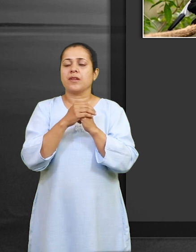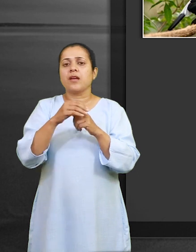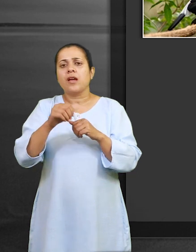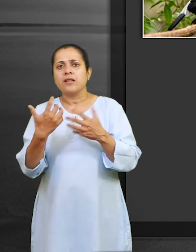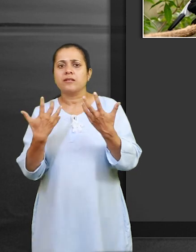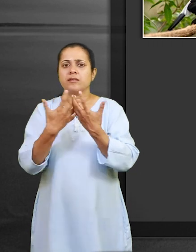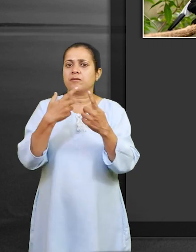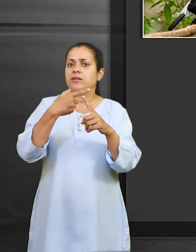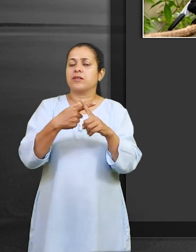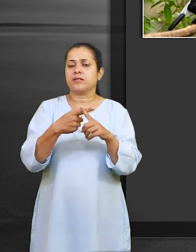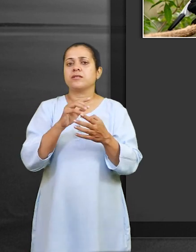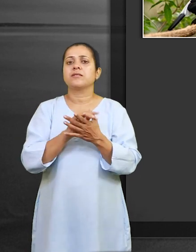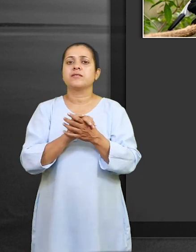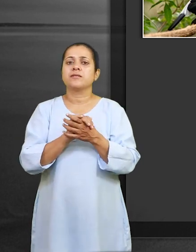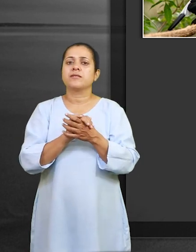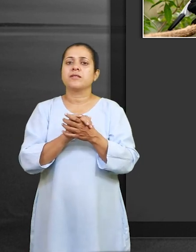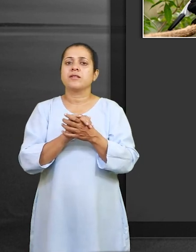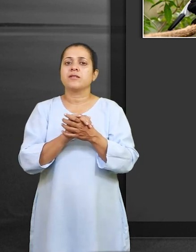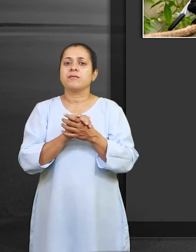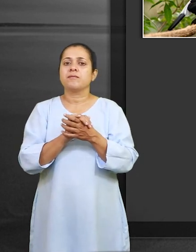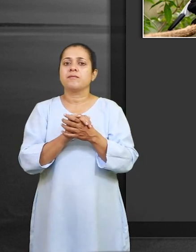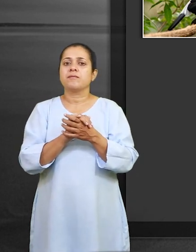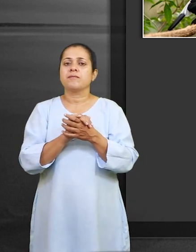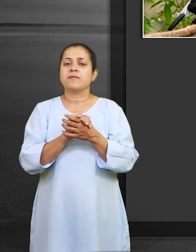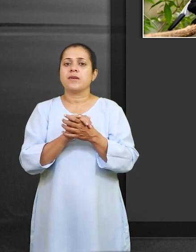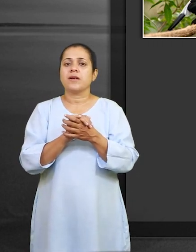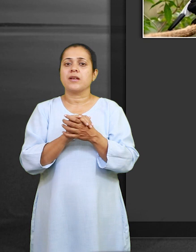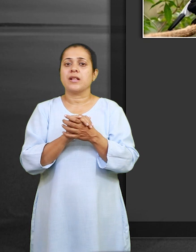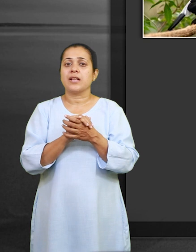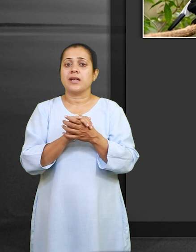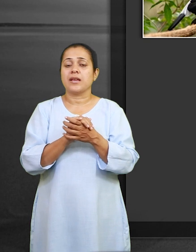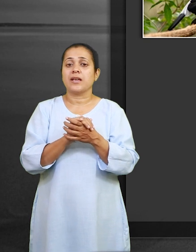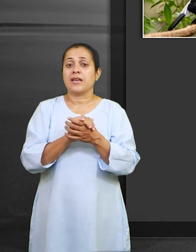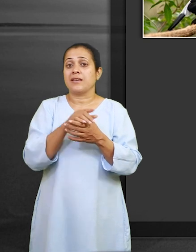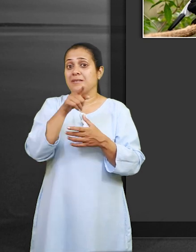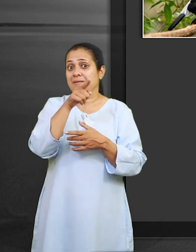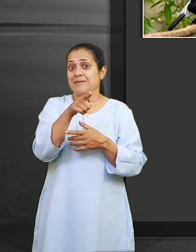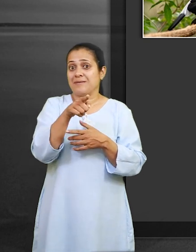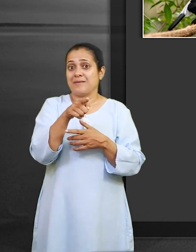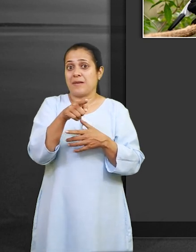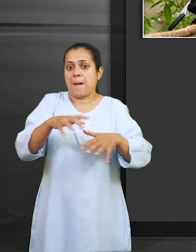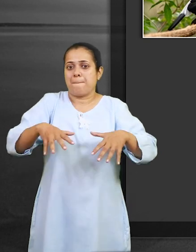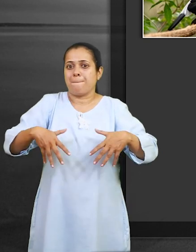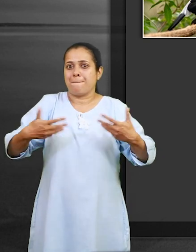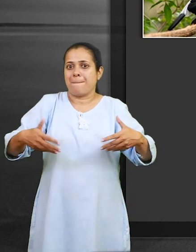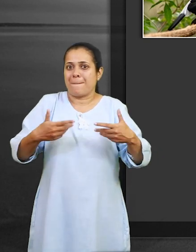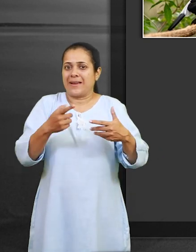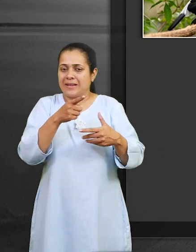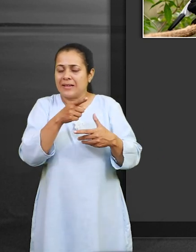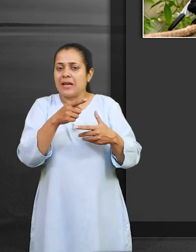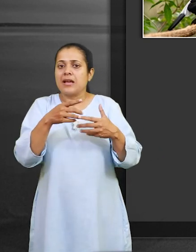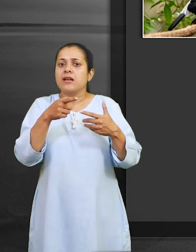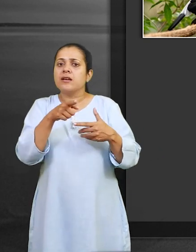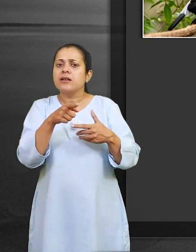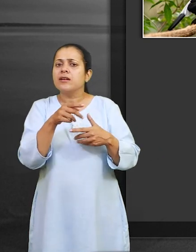Another adaptation is of the lion-tailed macaw. It's also known as